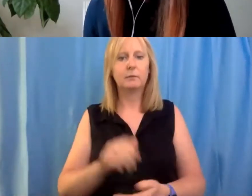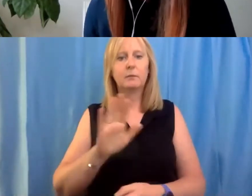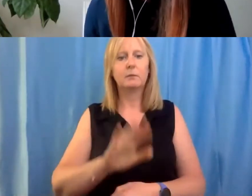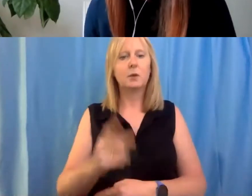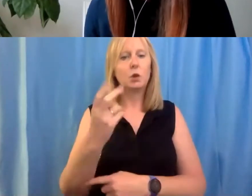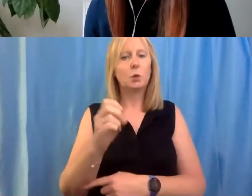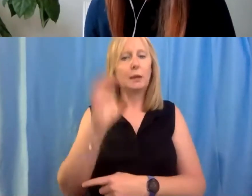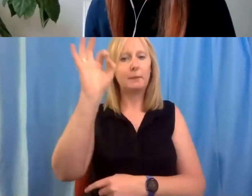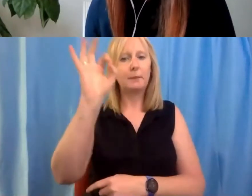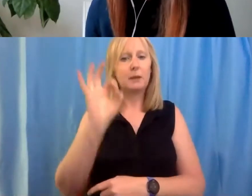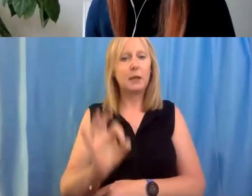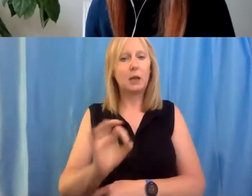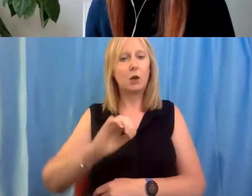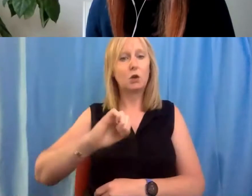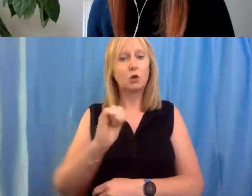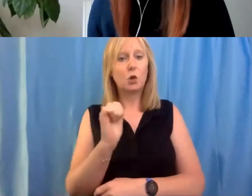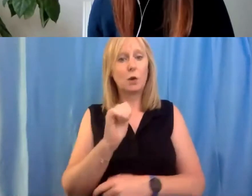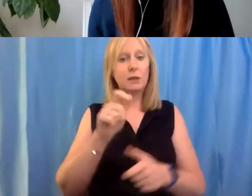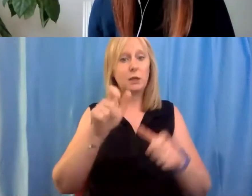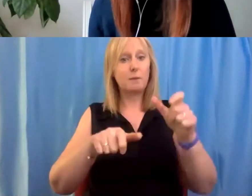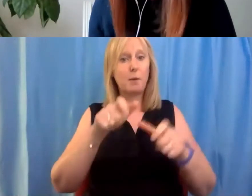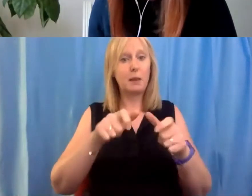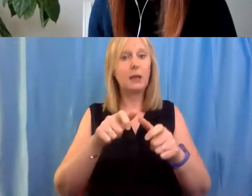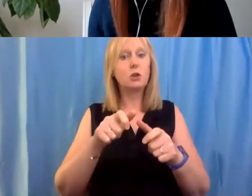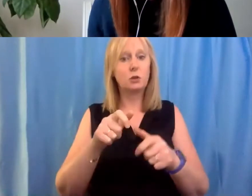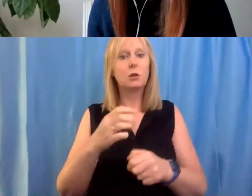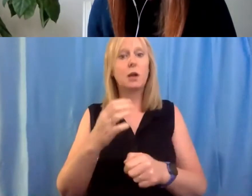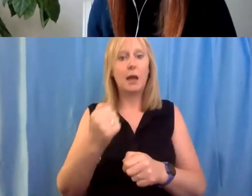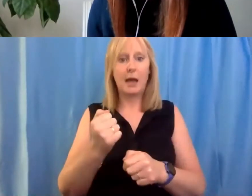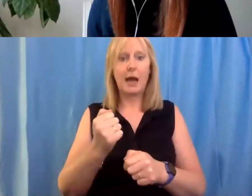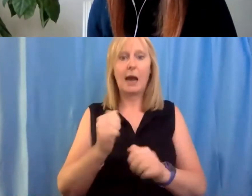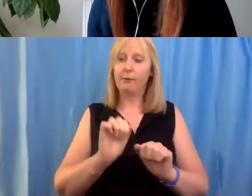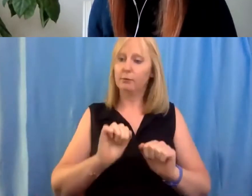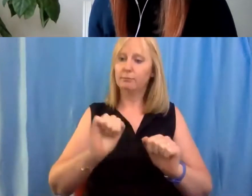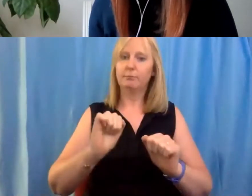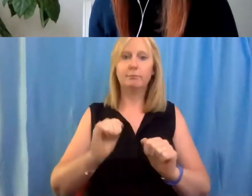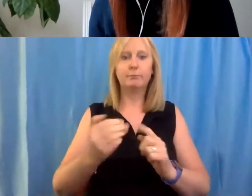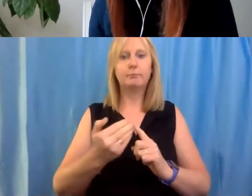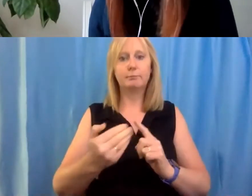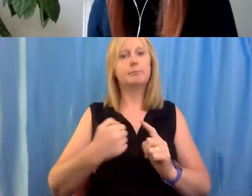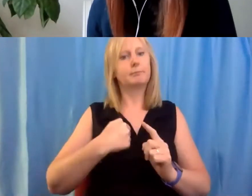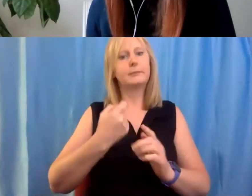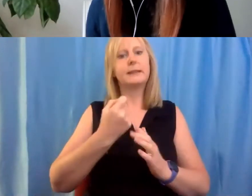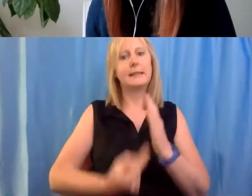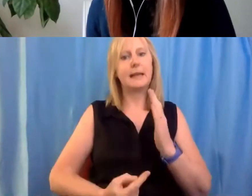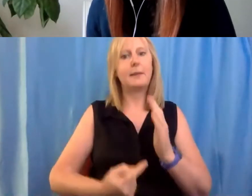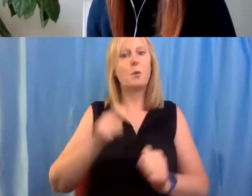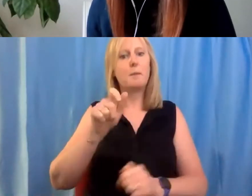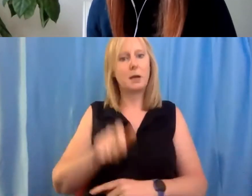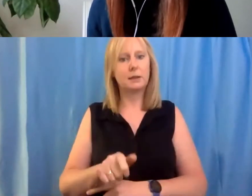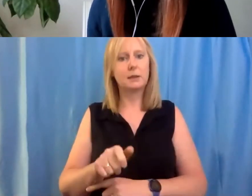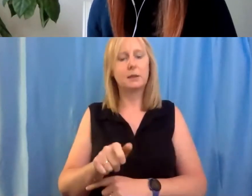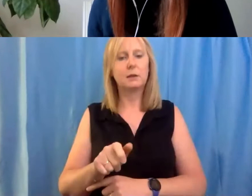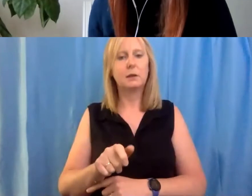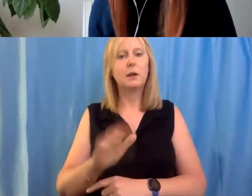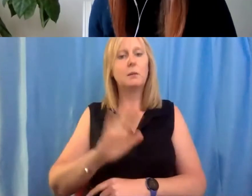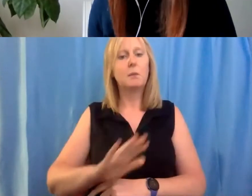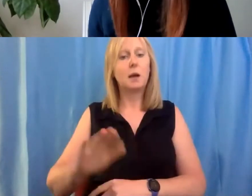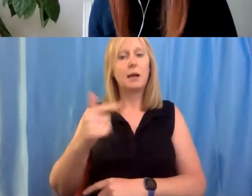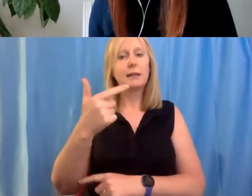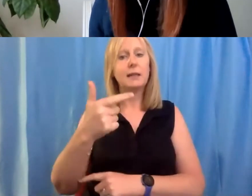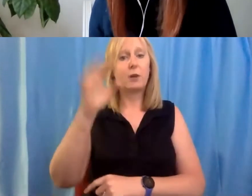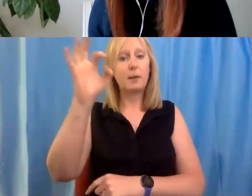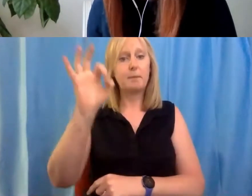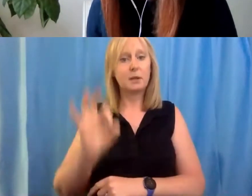20% of the Scottish population currently identifies as disabled, but only around 7% of all current